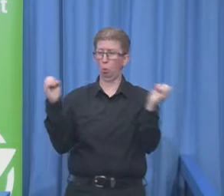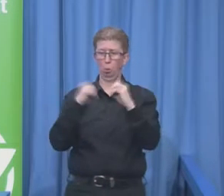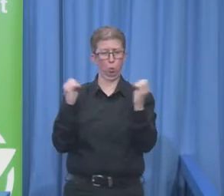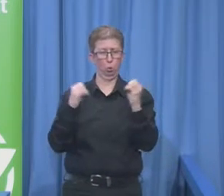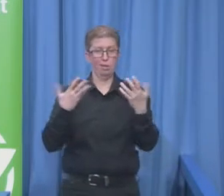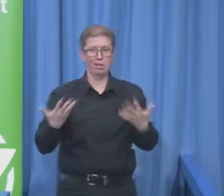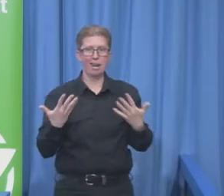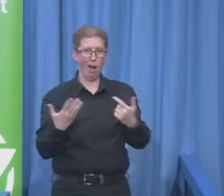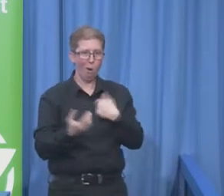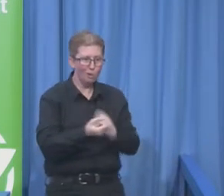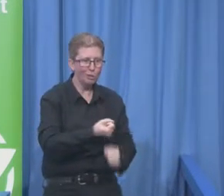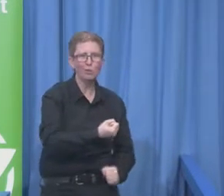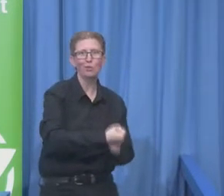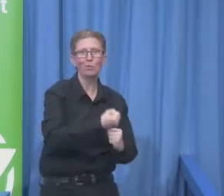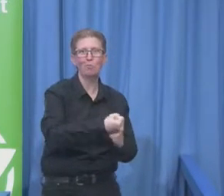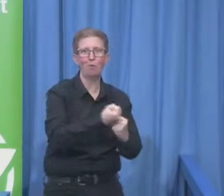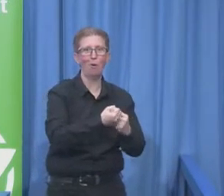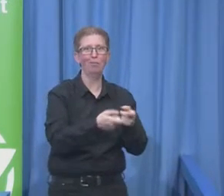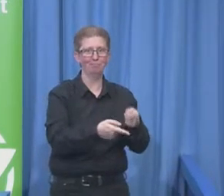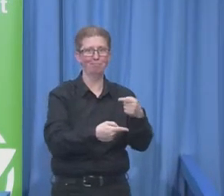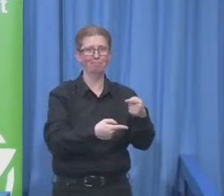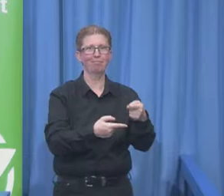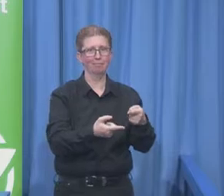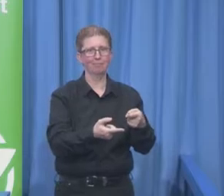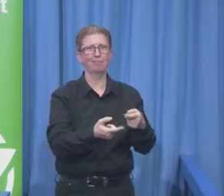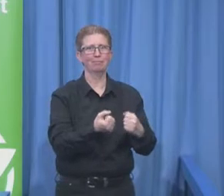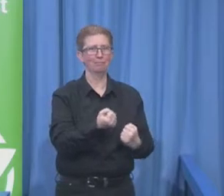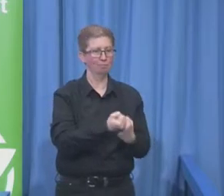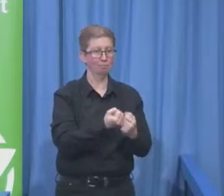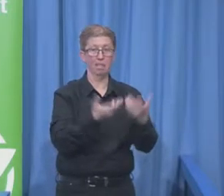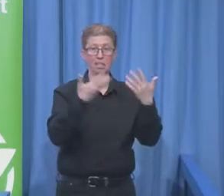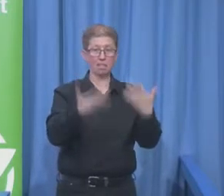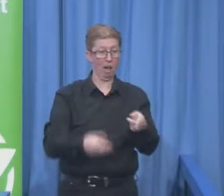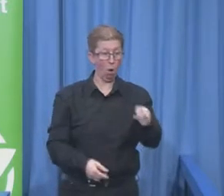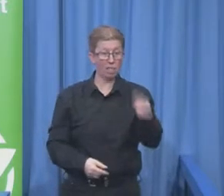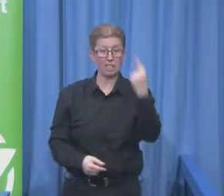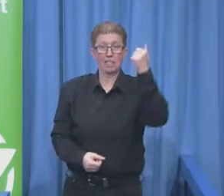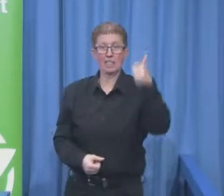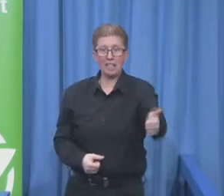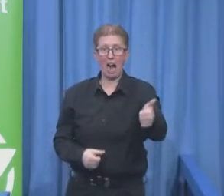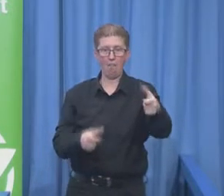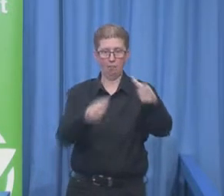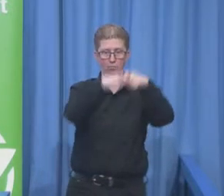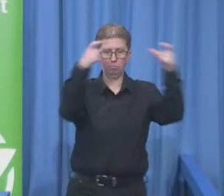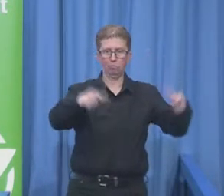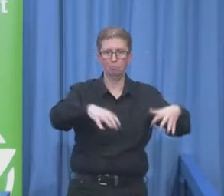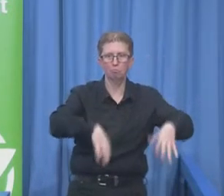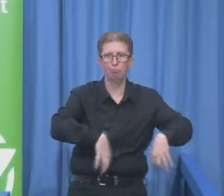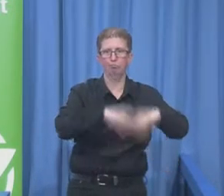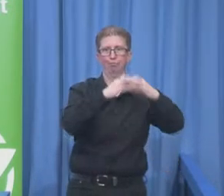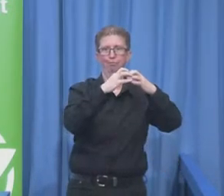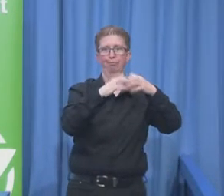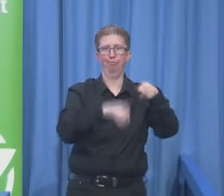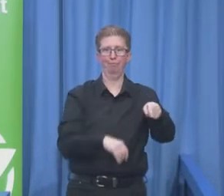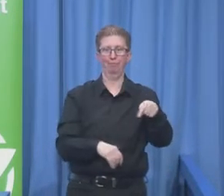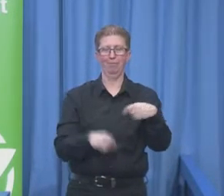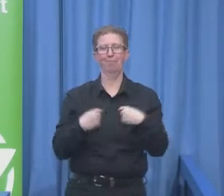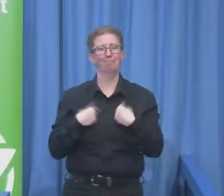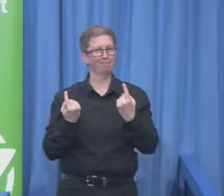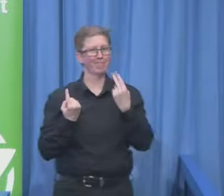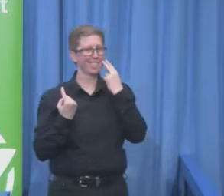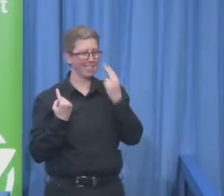center, but for a lot of TVET centers. And that means that we can multiply our model and make not